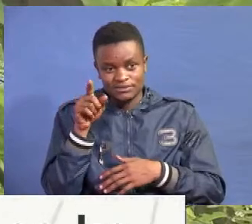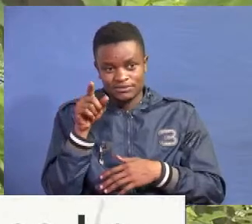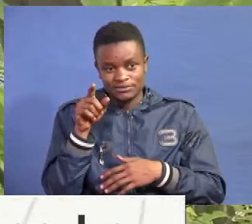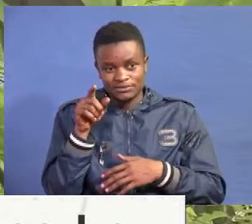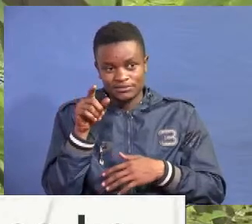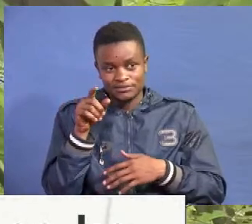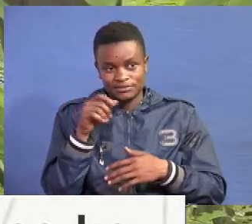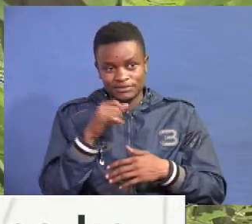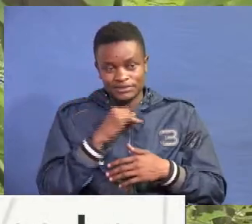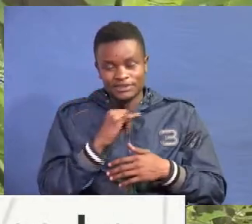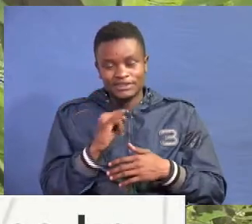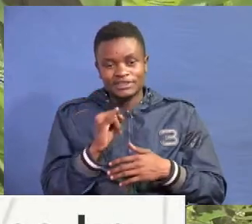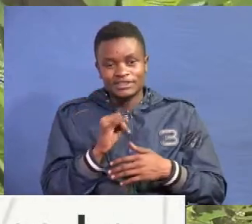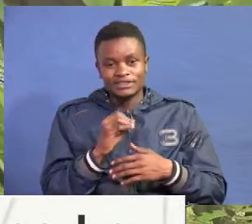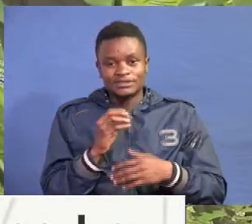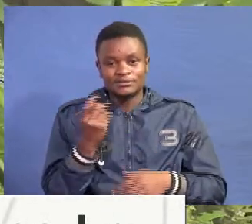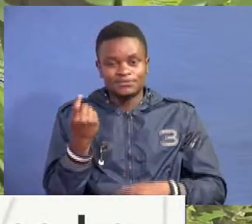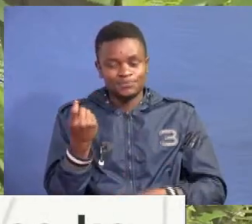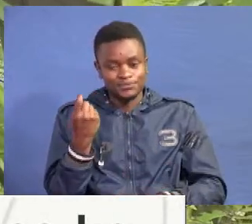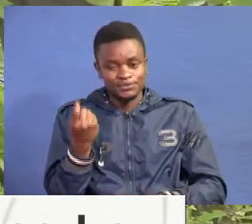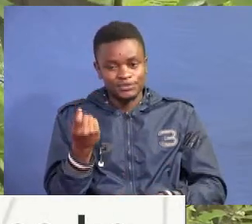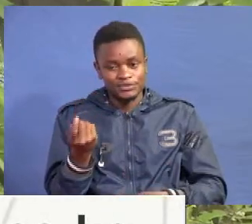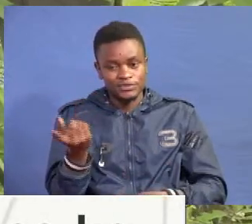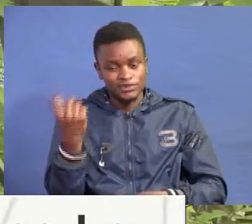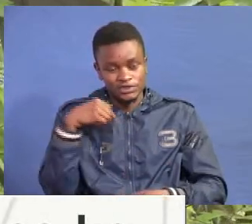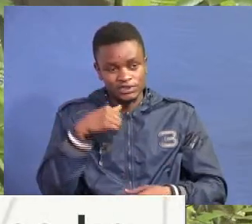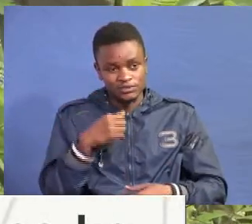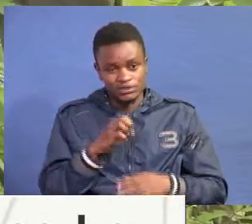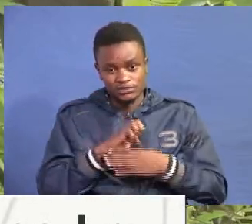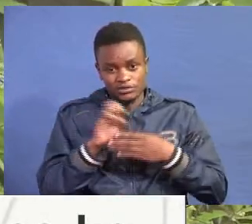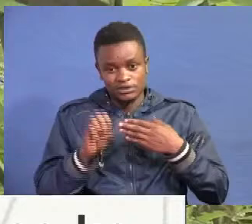is more or less coming to its end.